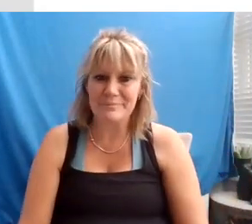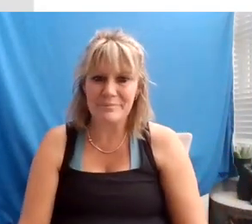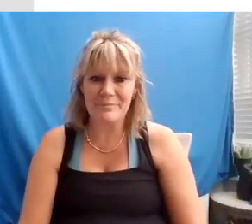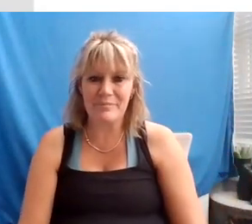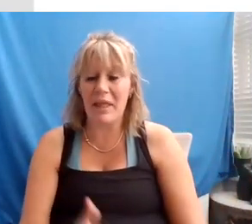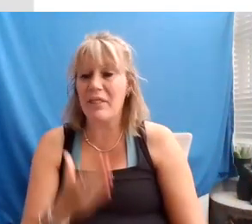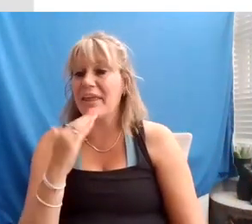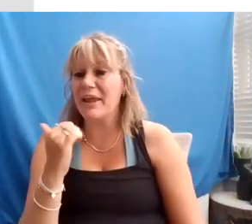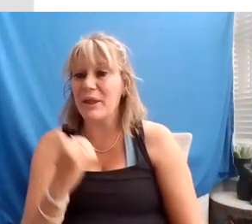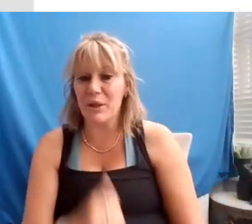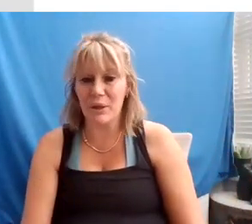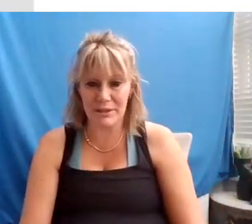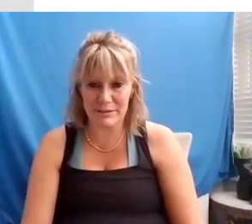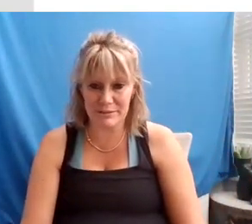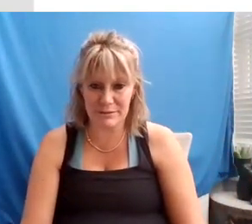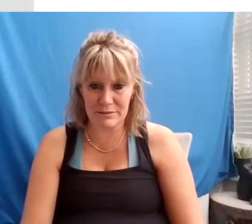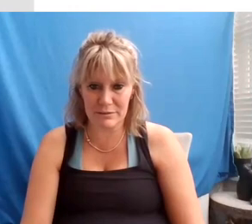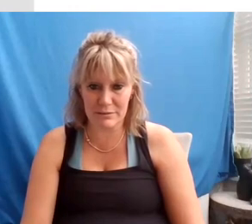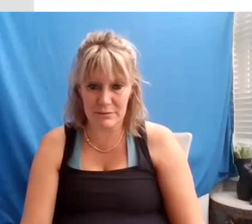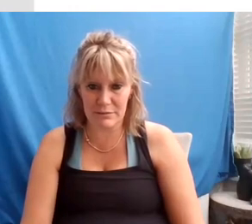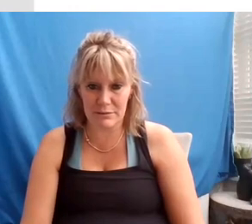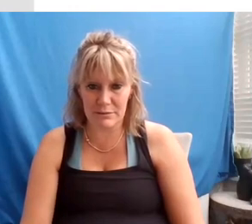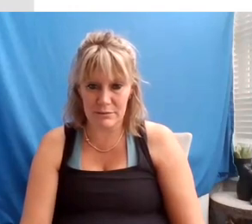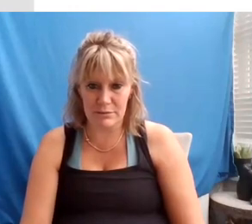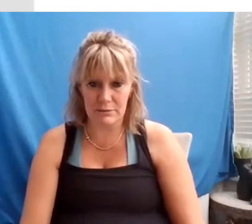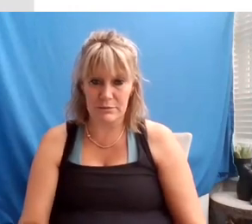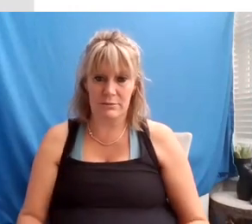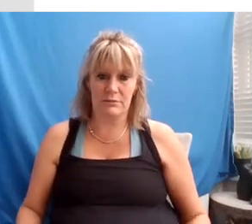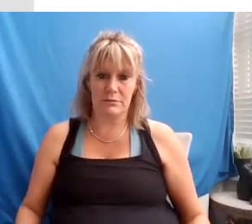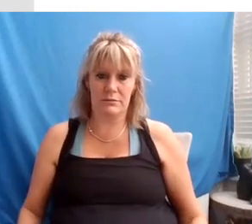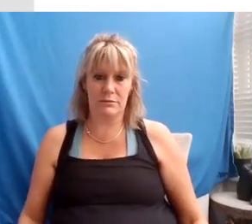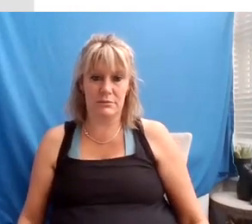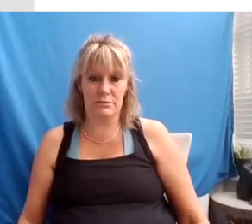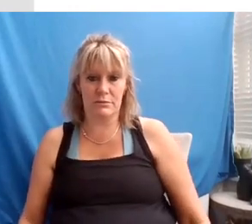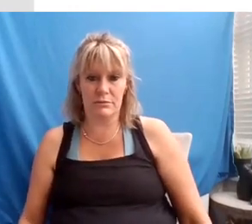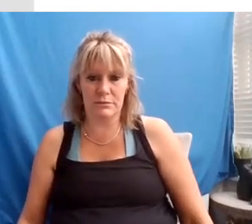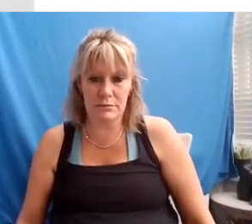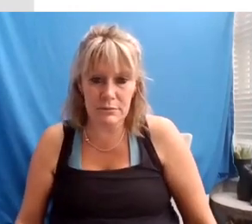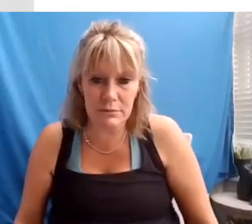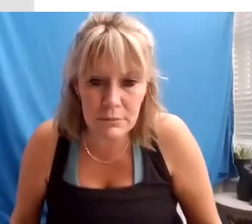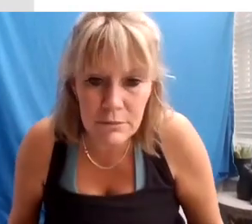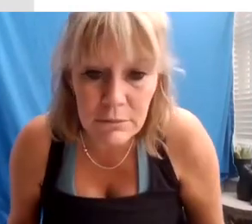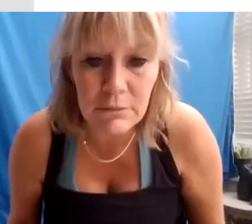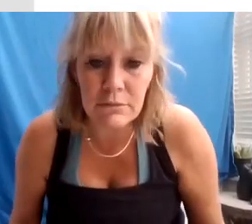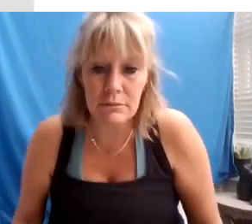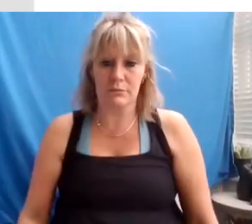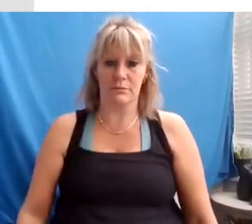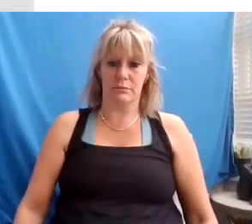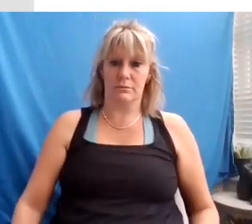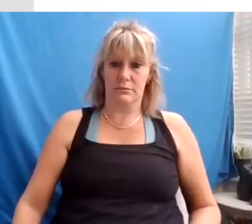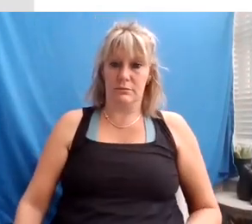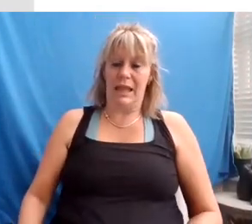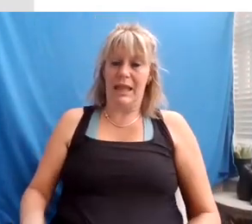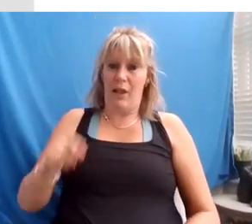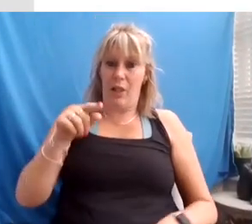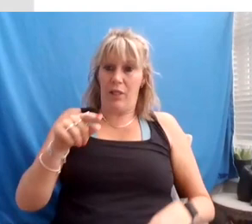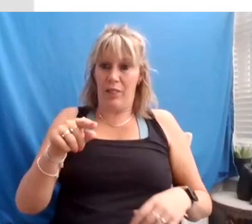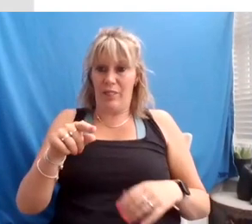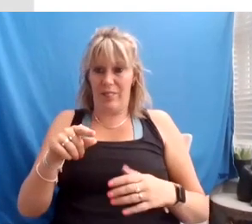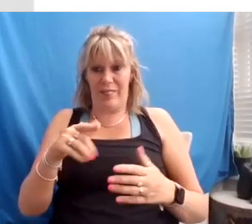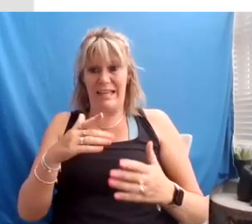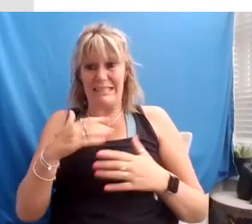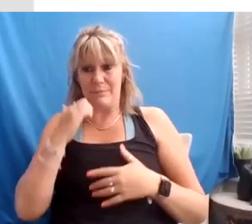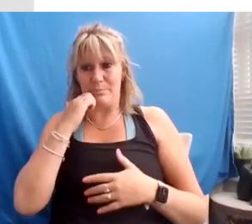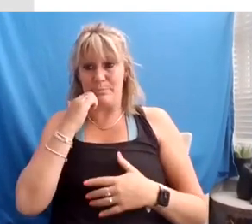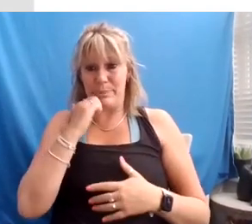Thank you. So next in our portrait session is a portrait in mostly black, white